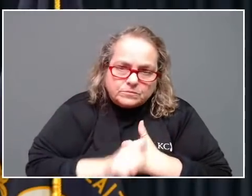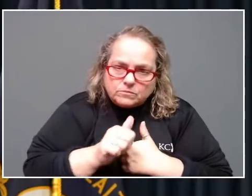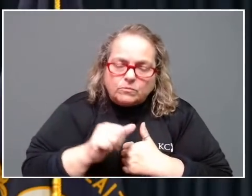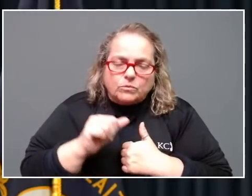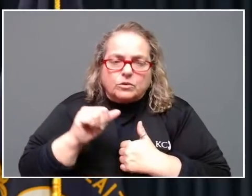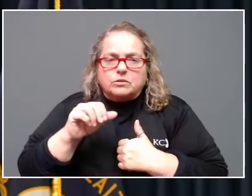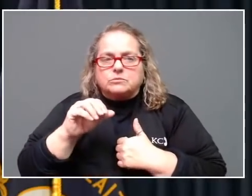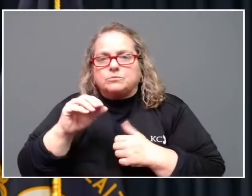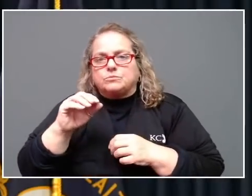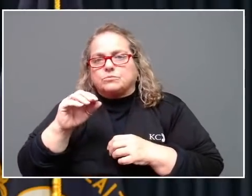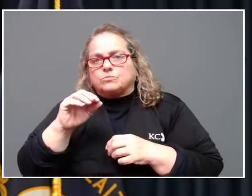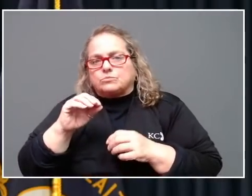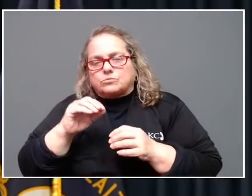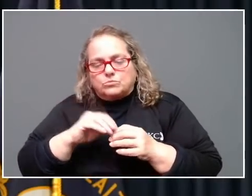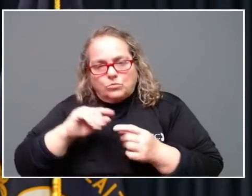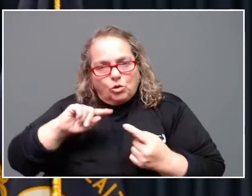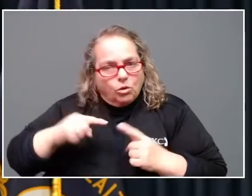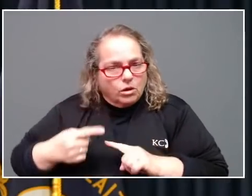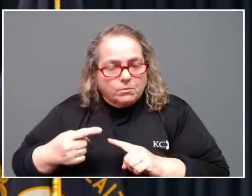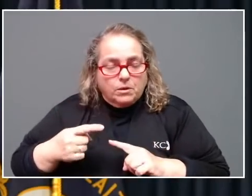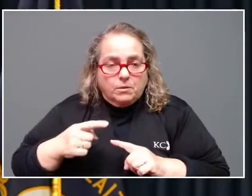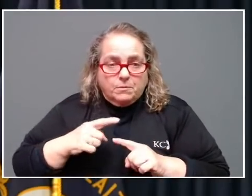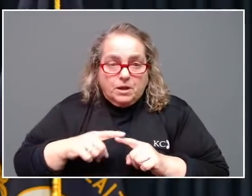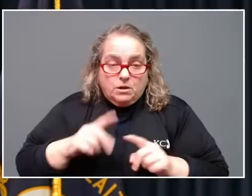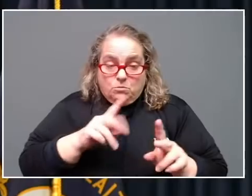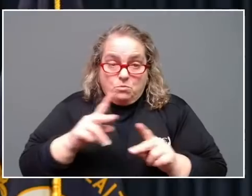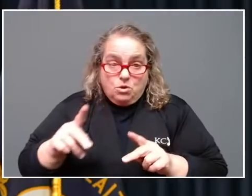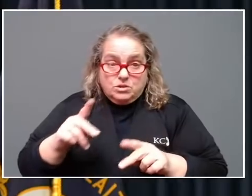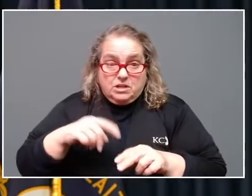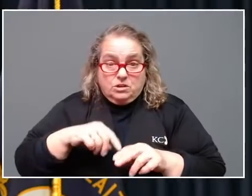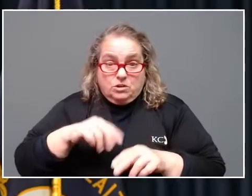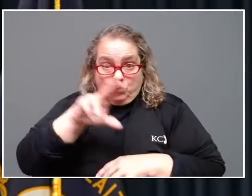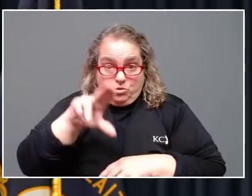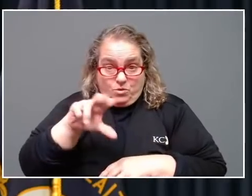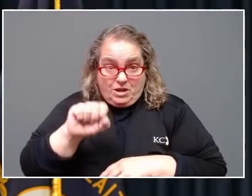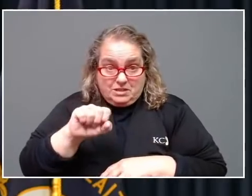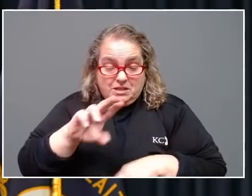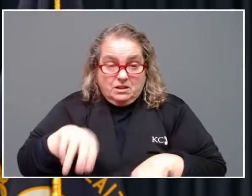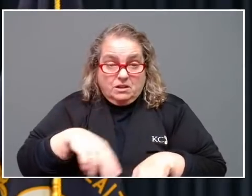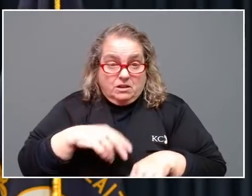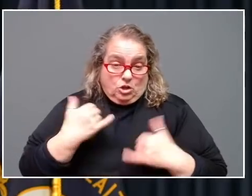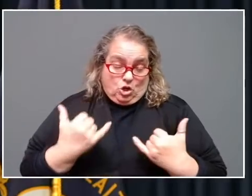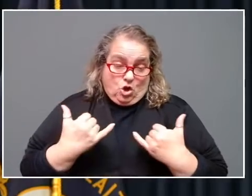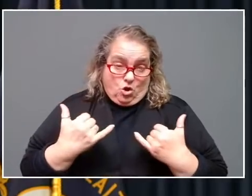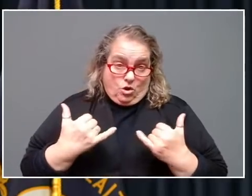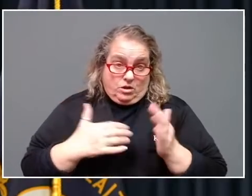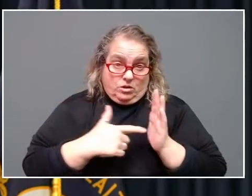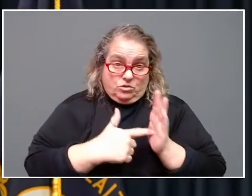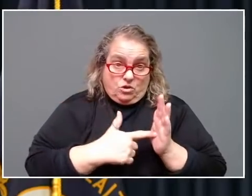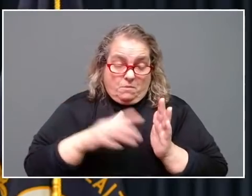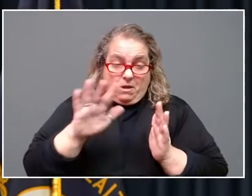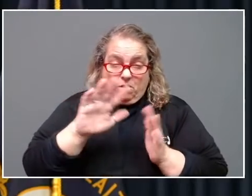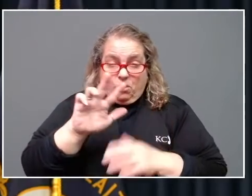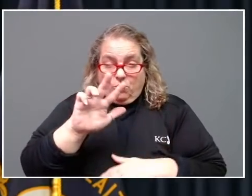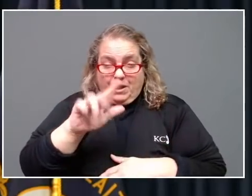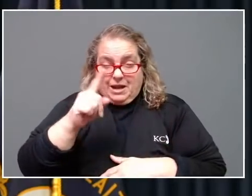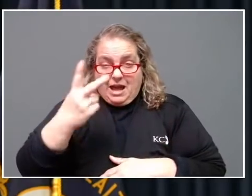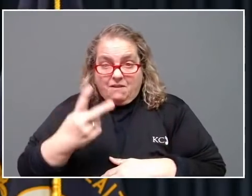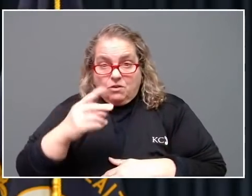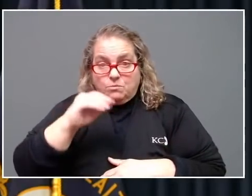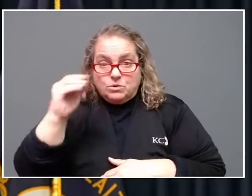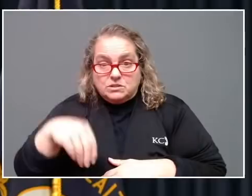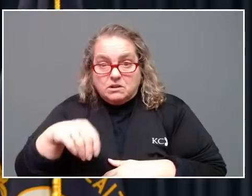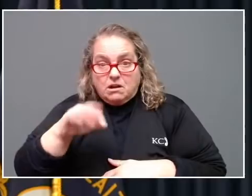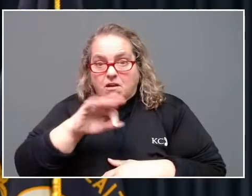the proportion, nationwide in the United States, the current modeling shows around 3.5% or so of all the